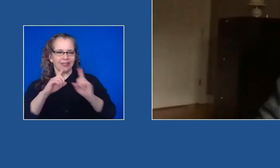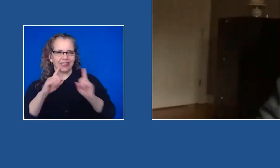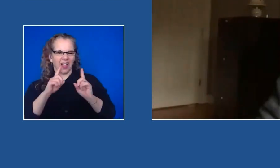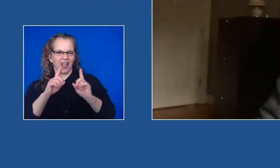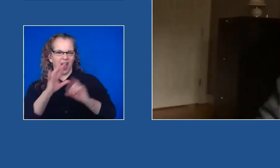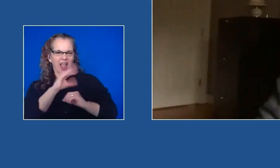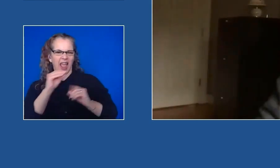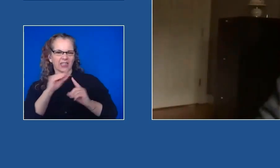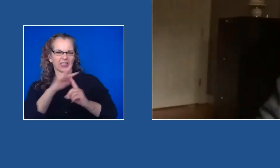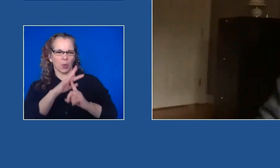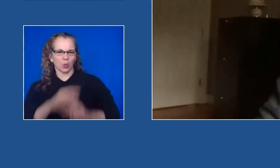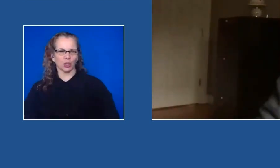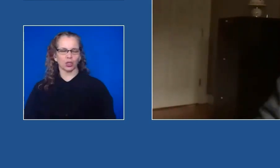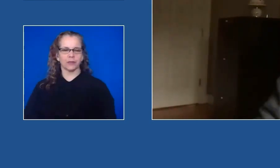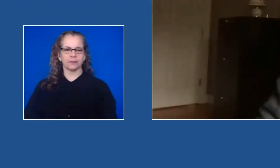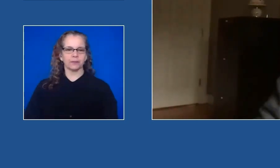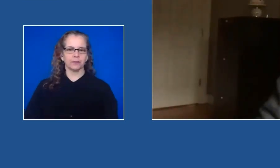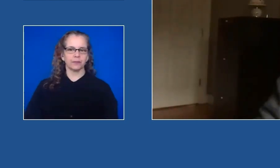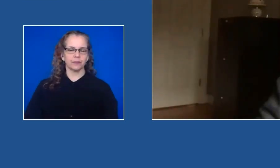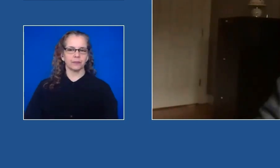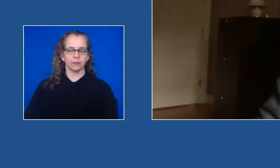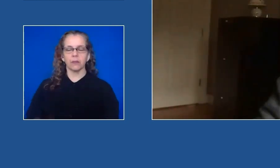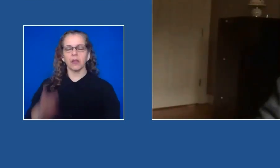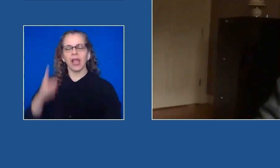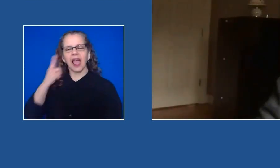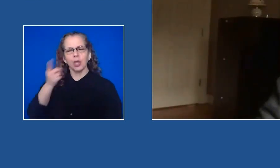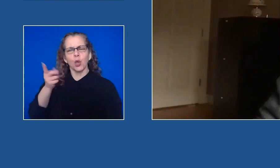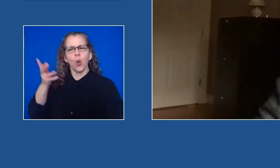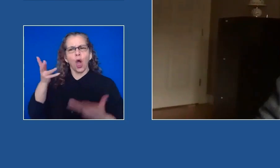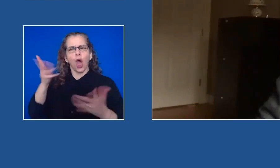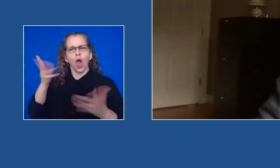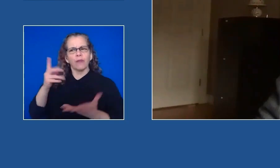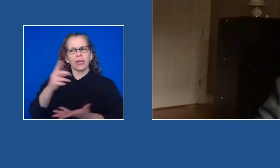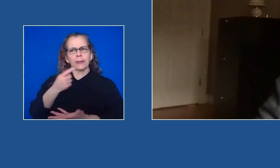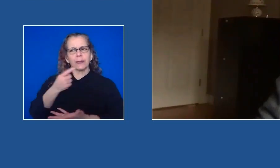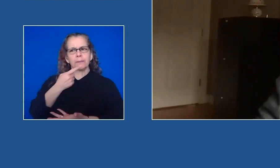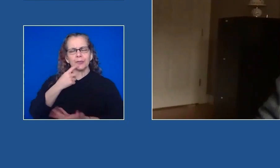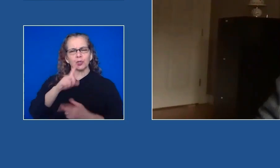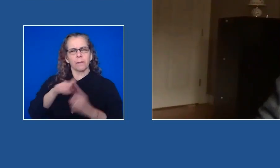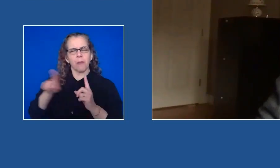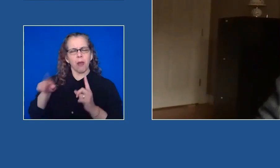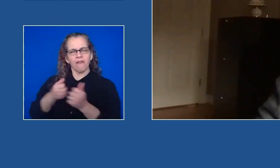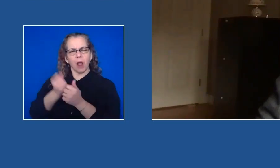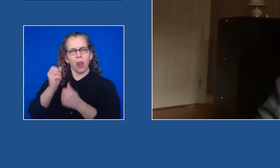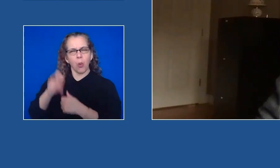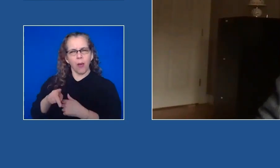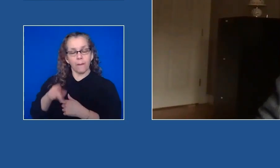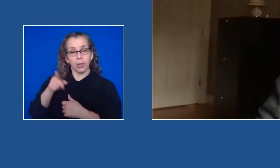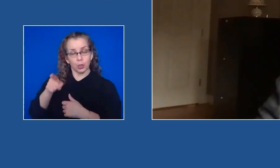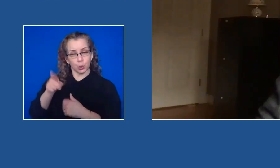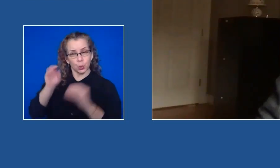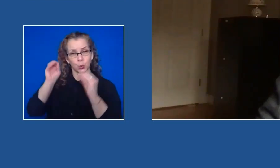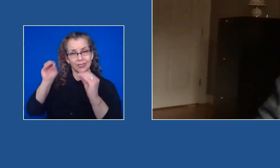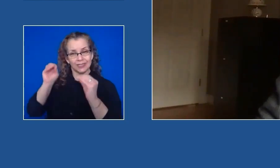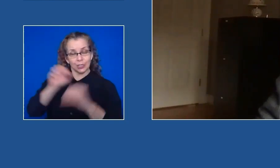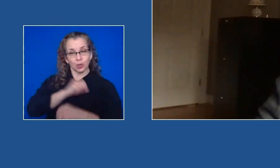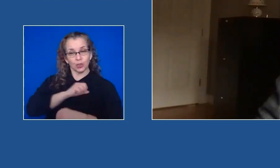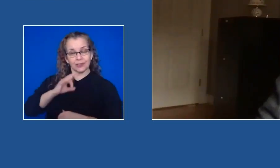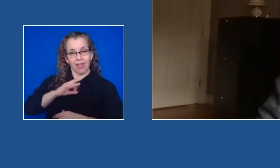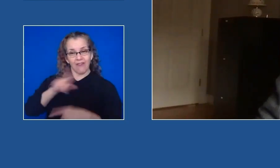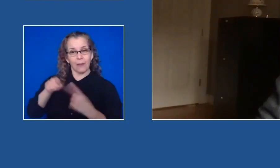I think you've already spoke to this a little bit, but following up on that, do you educate staff about BPD and